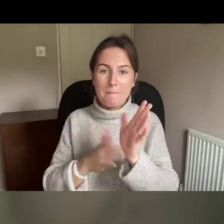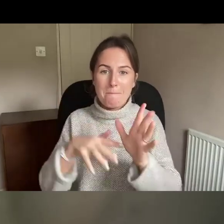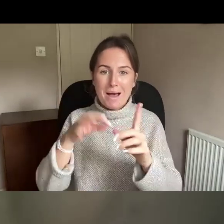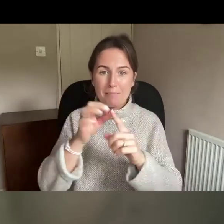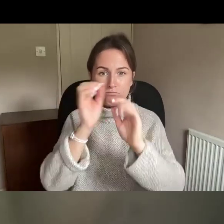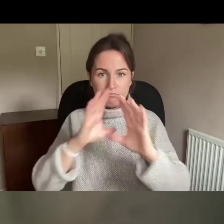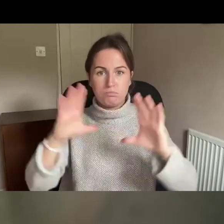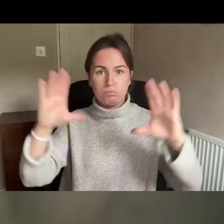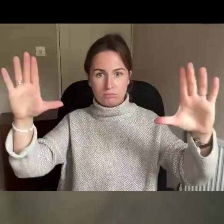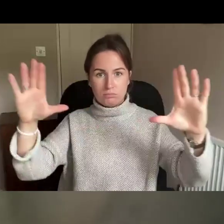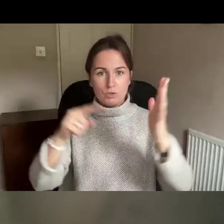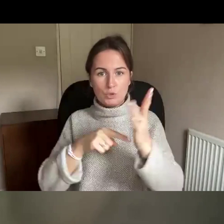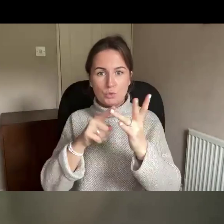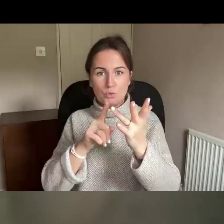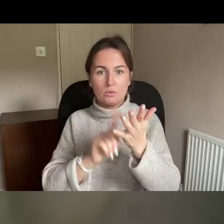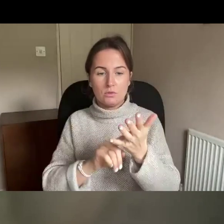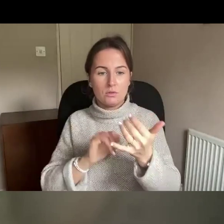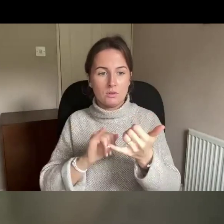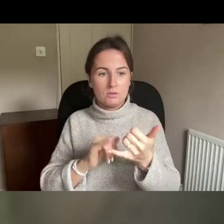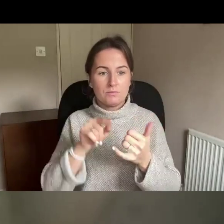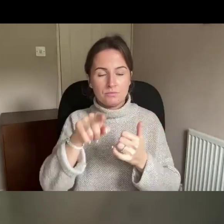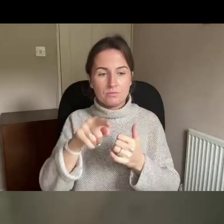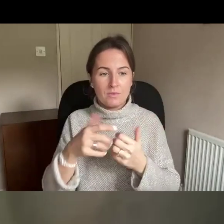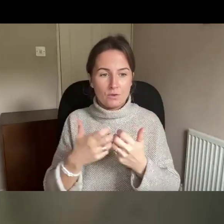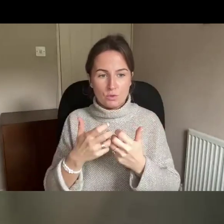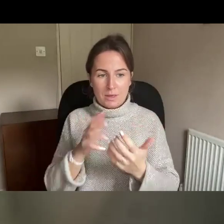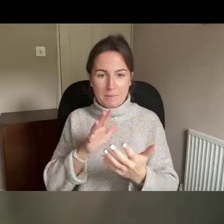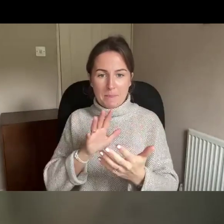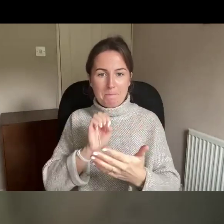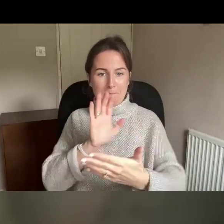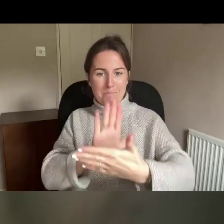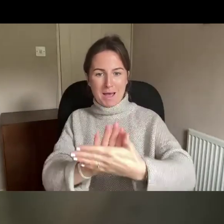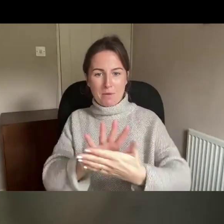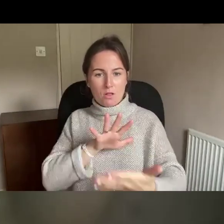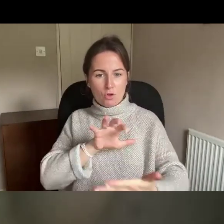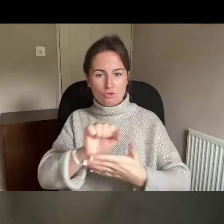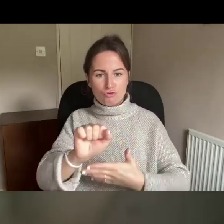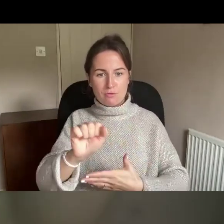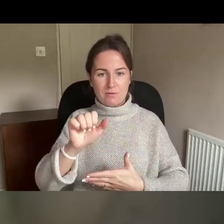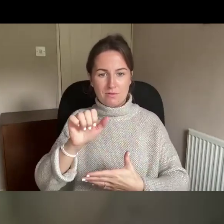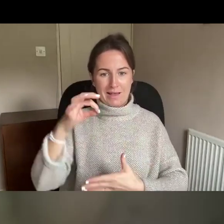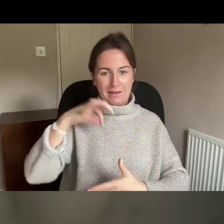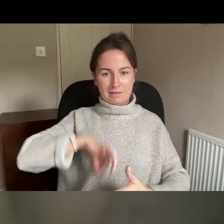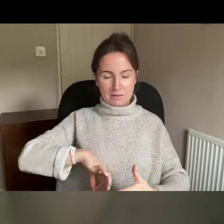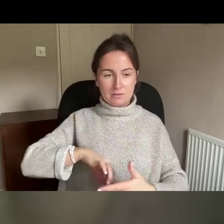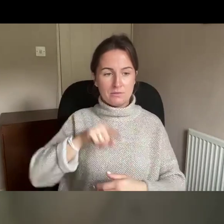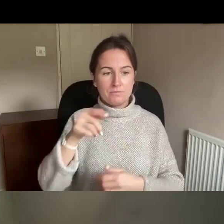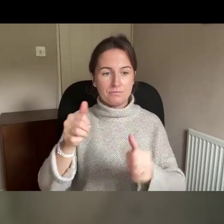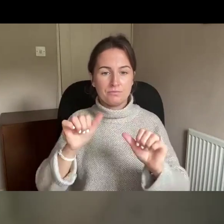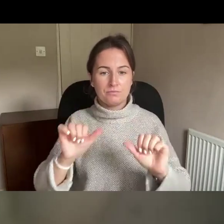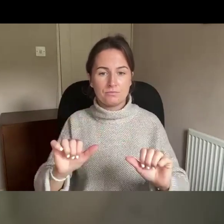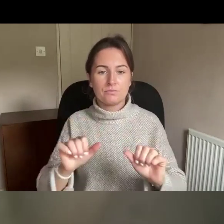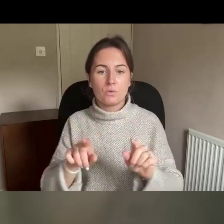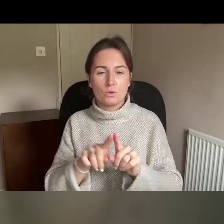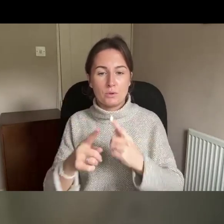and infrastructure? And we wanted to provide a tool that was able to showcase multiple geographies.